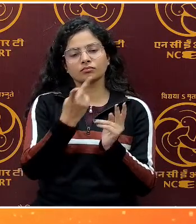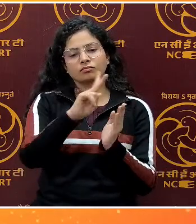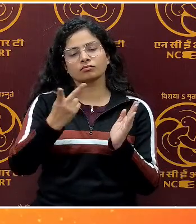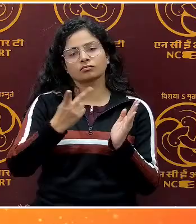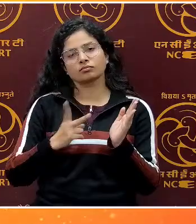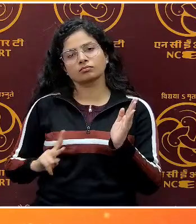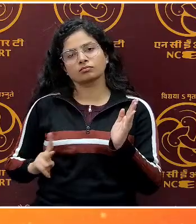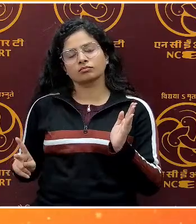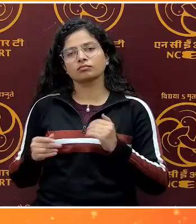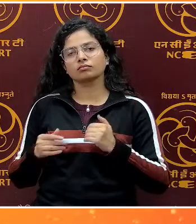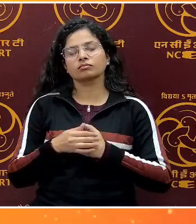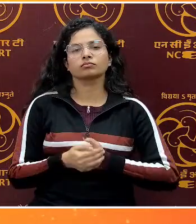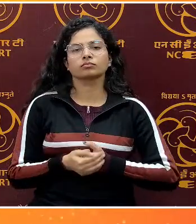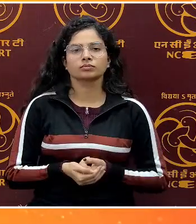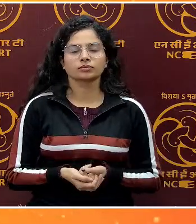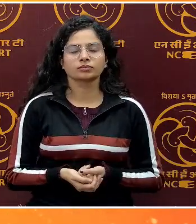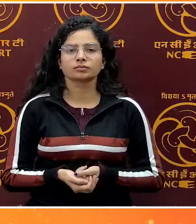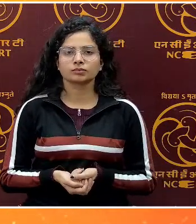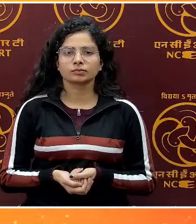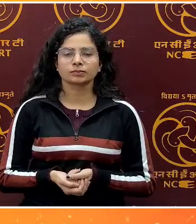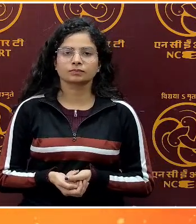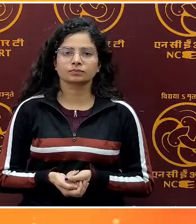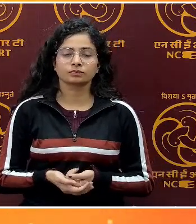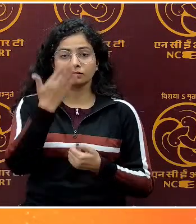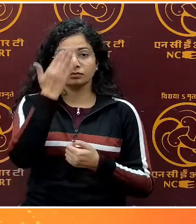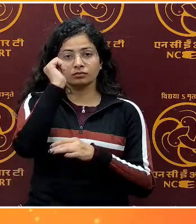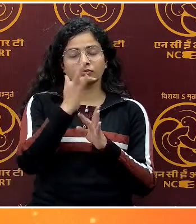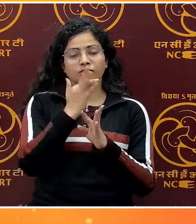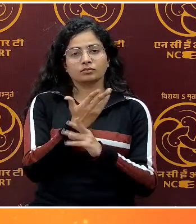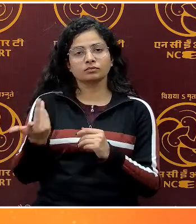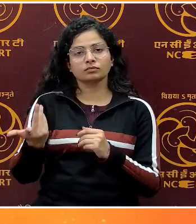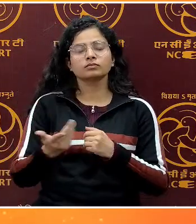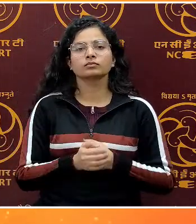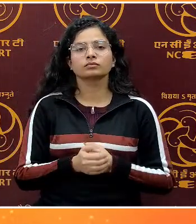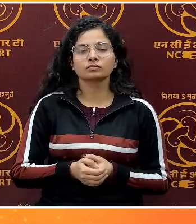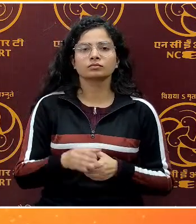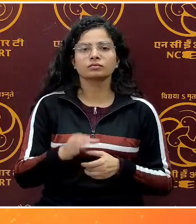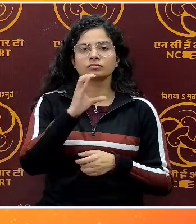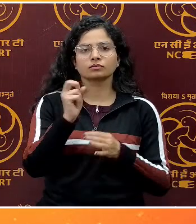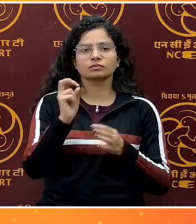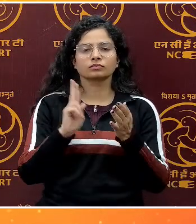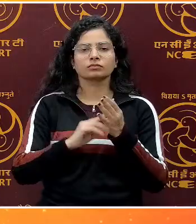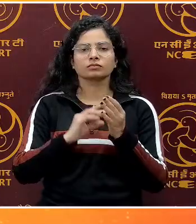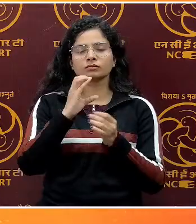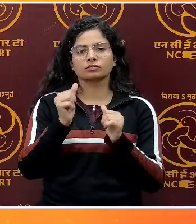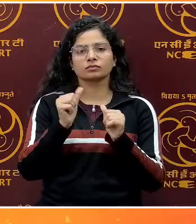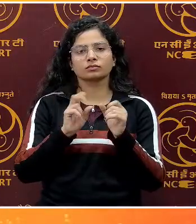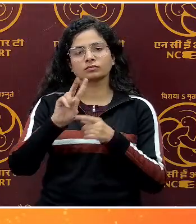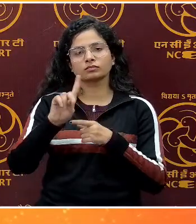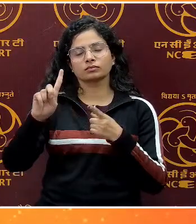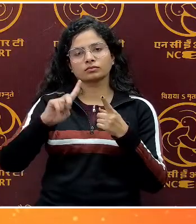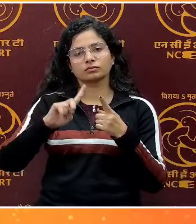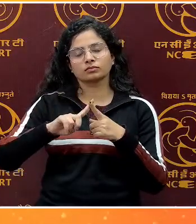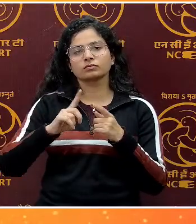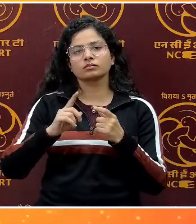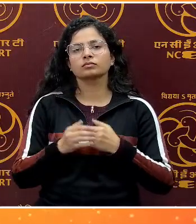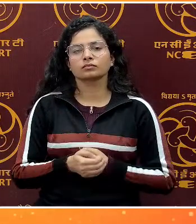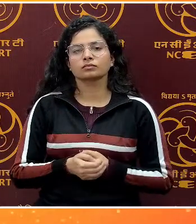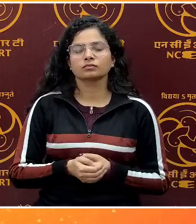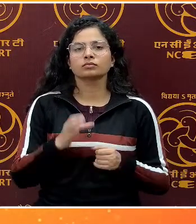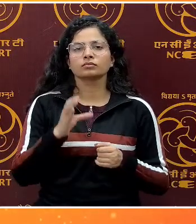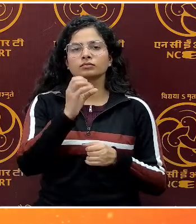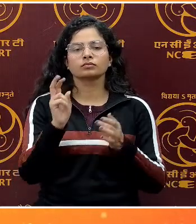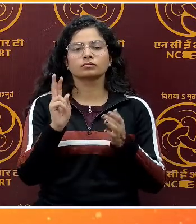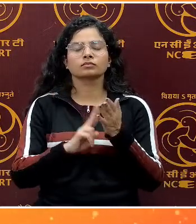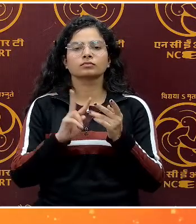are getting diverged. Okay, so remember this also, for concave mirror, converging mirror, and